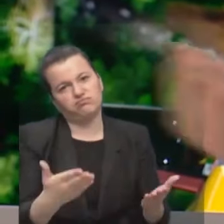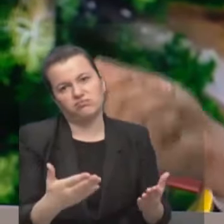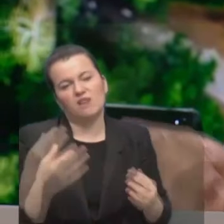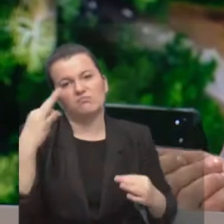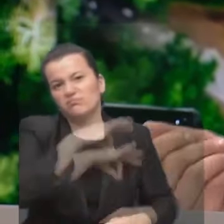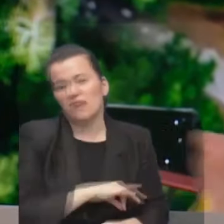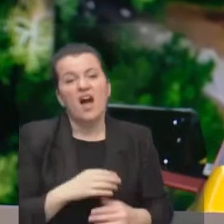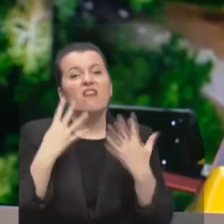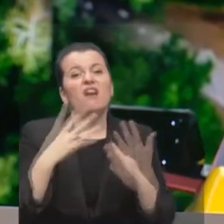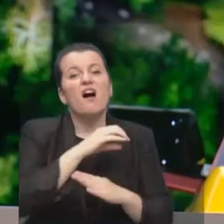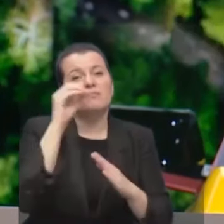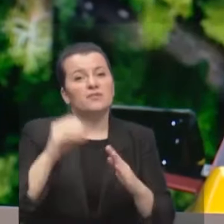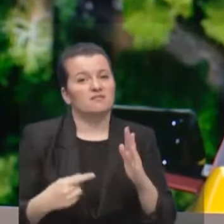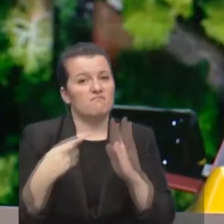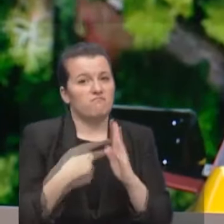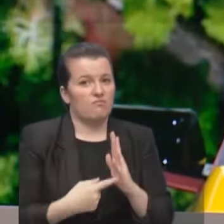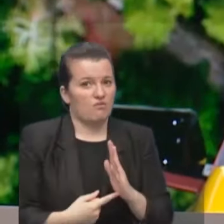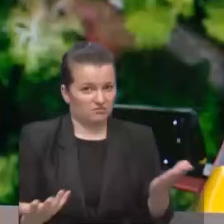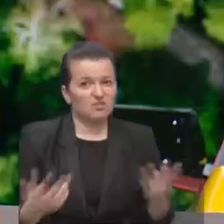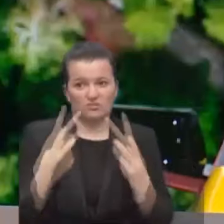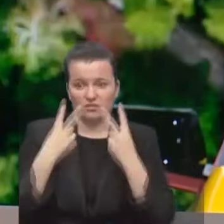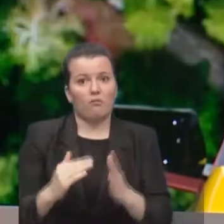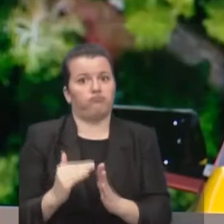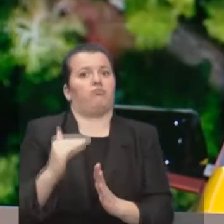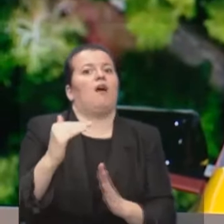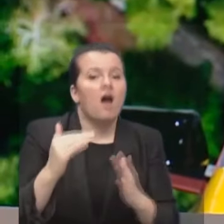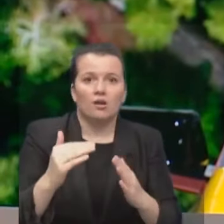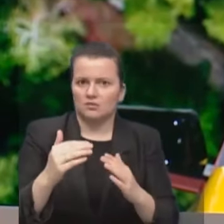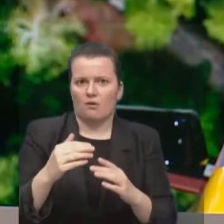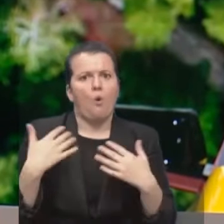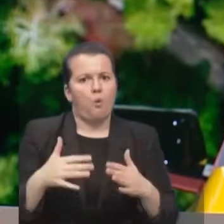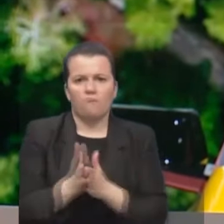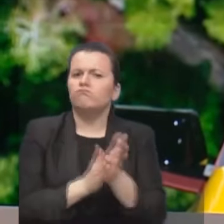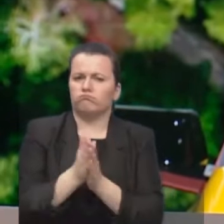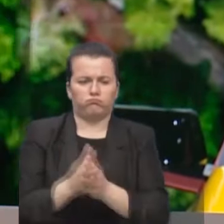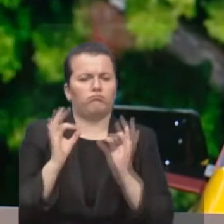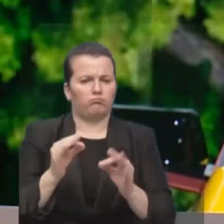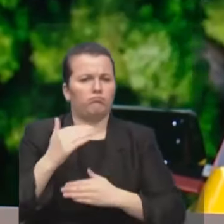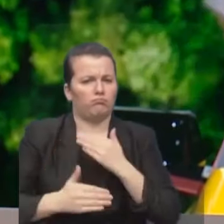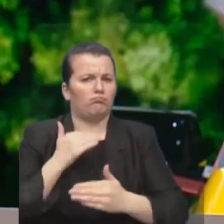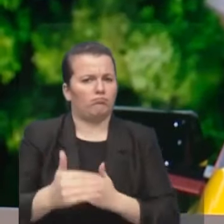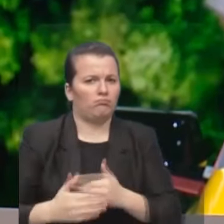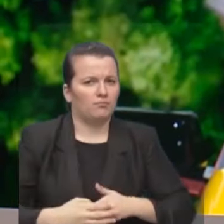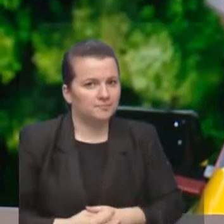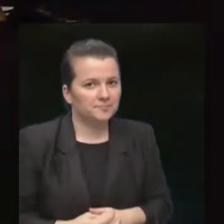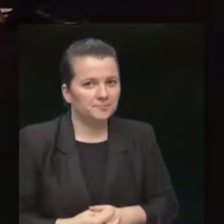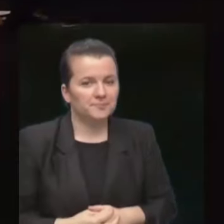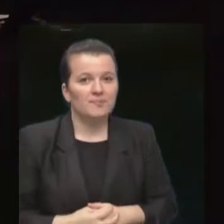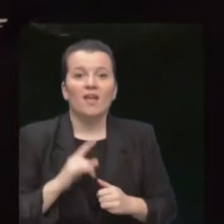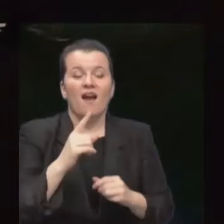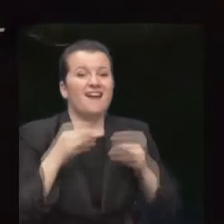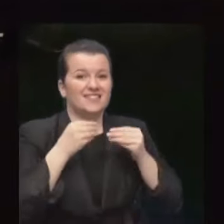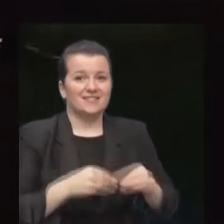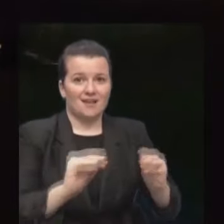very encouraging indeed. Now, together, we decided that we would address our sales policy based